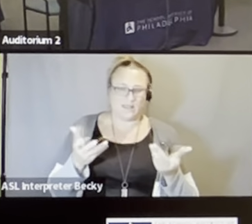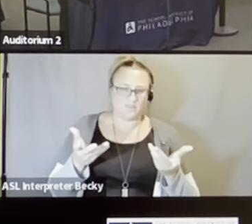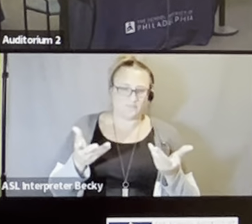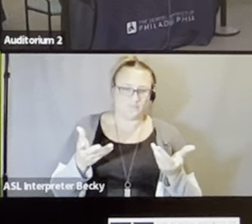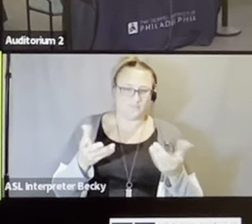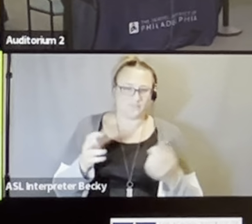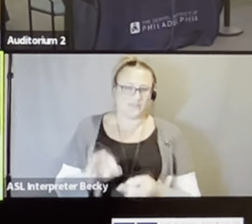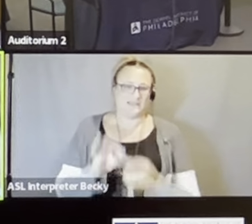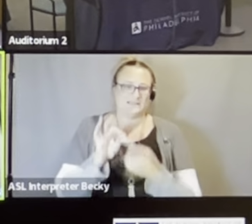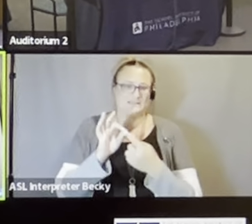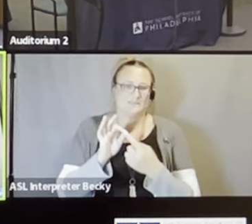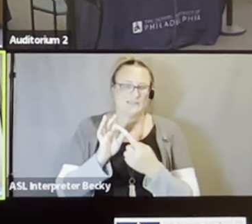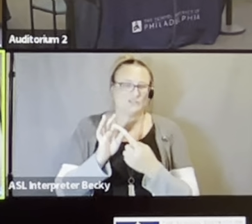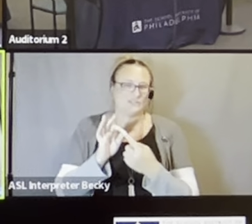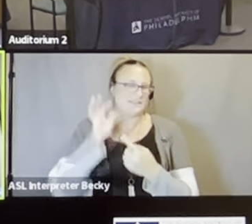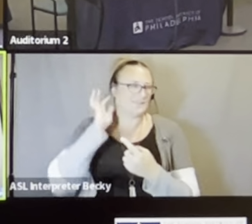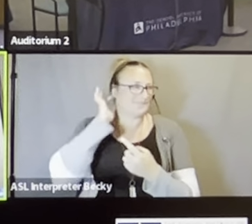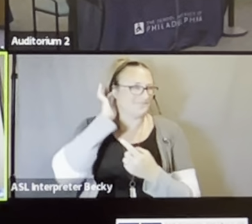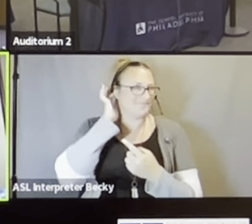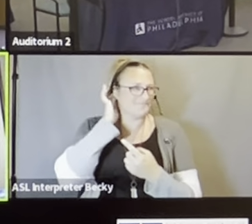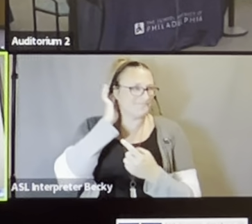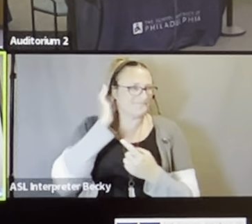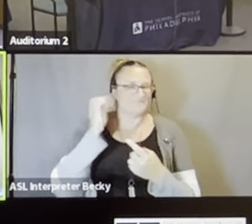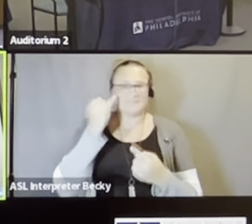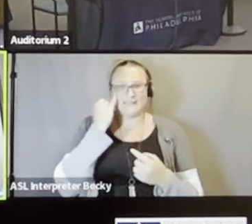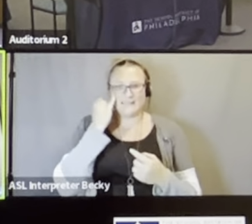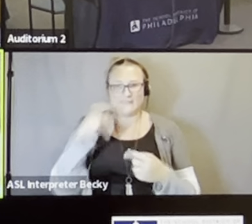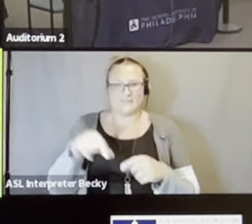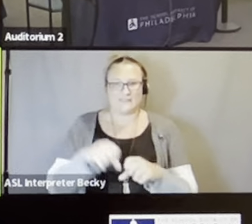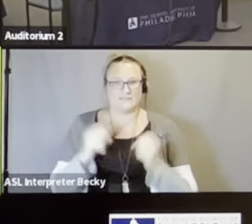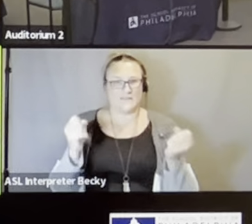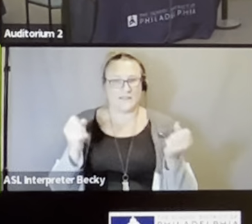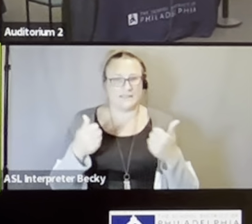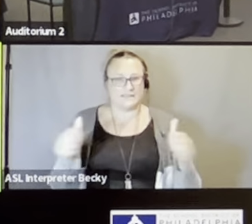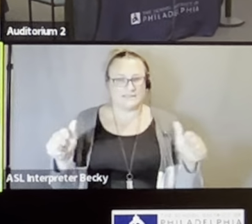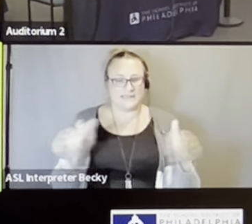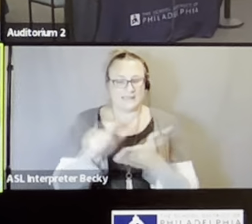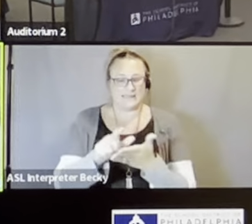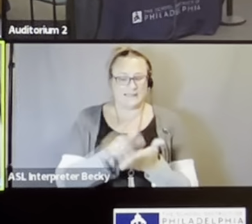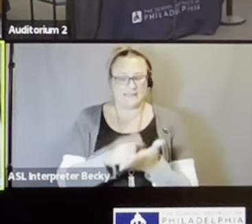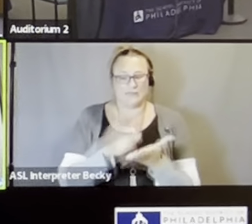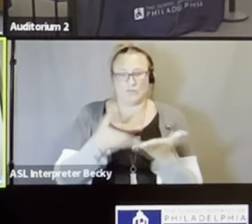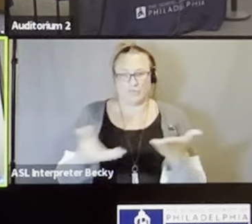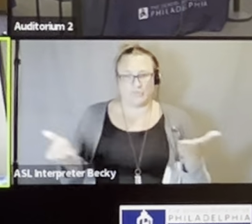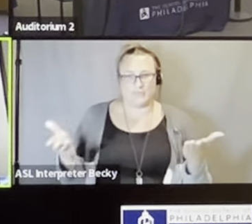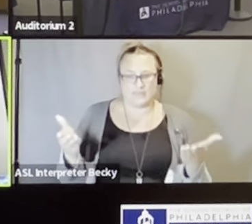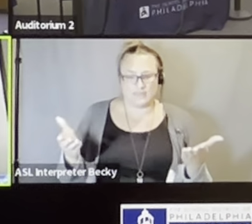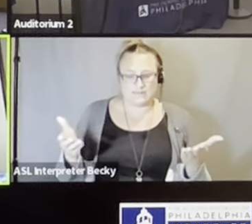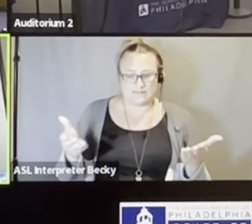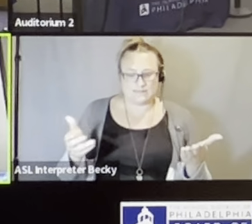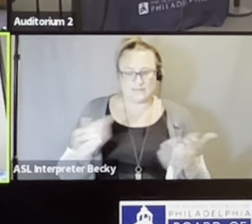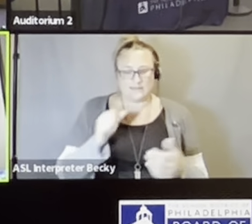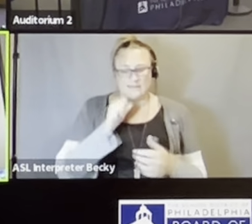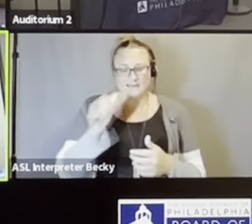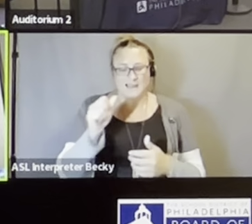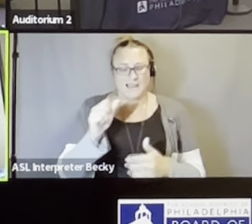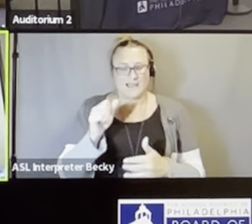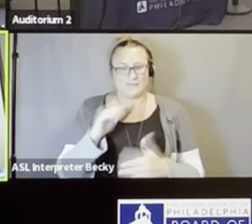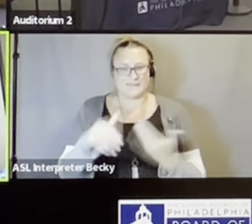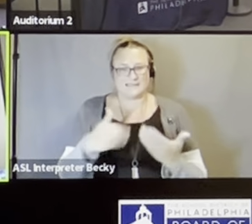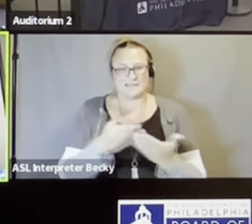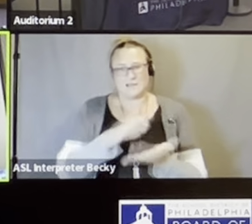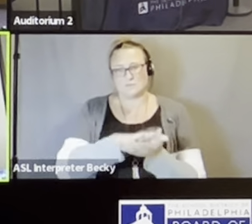especially if this violates any legal things and not the entire